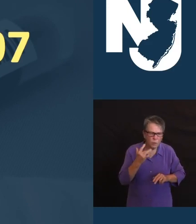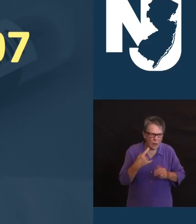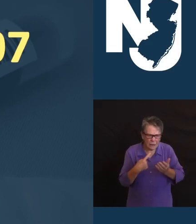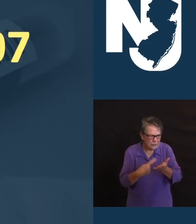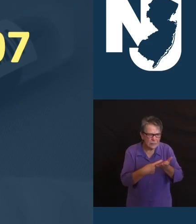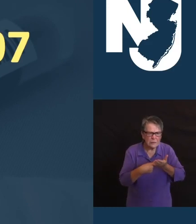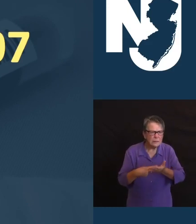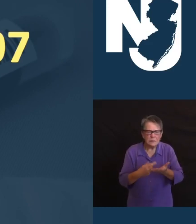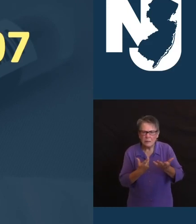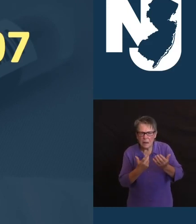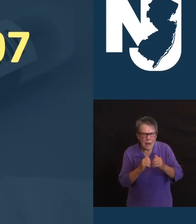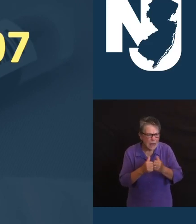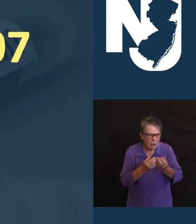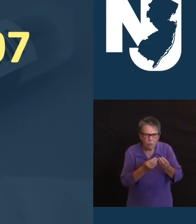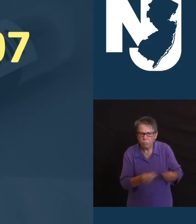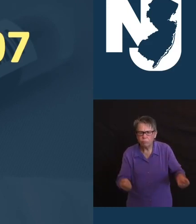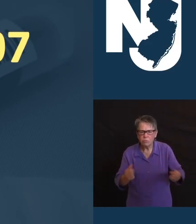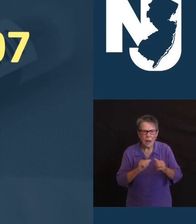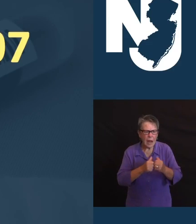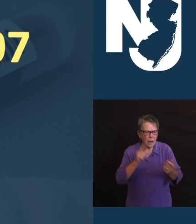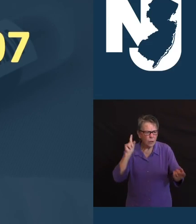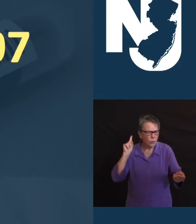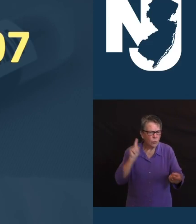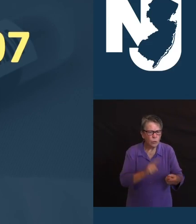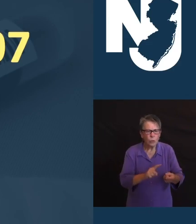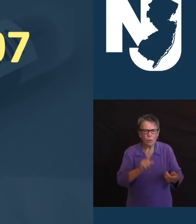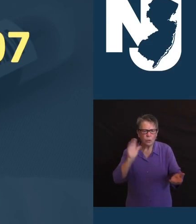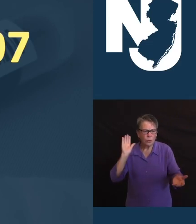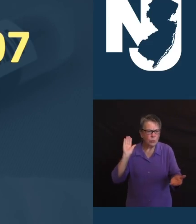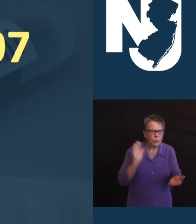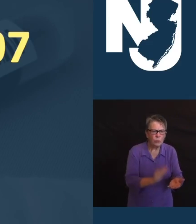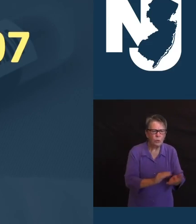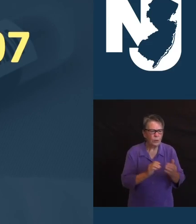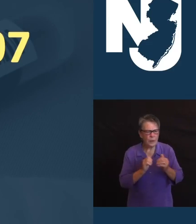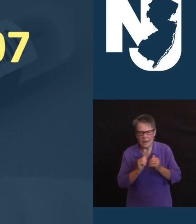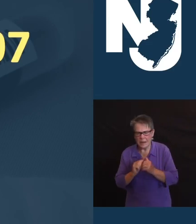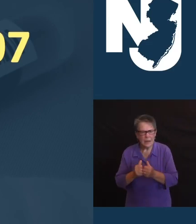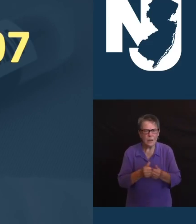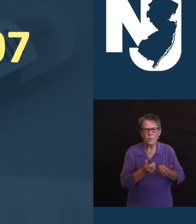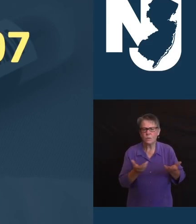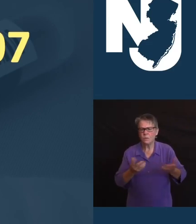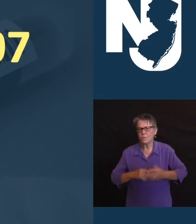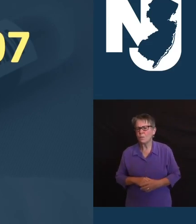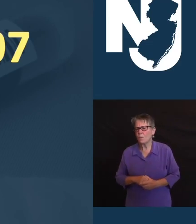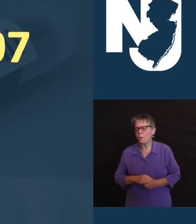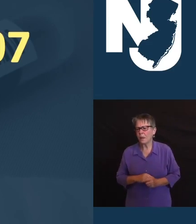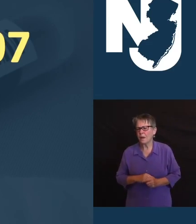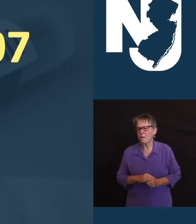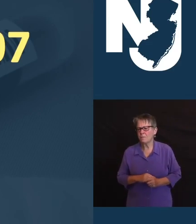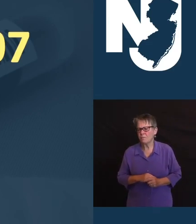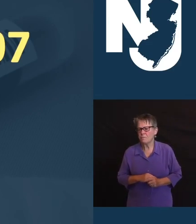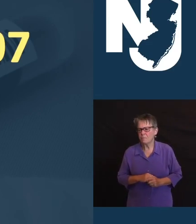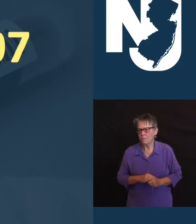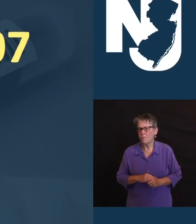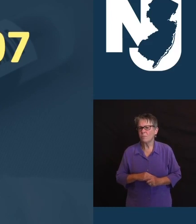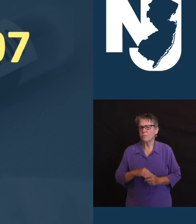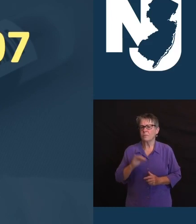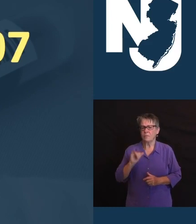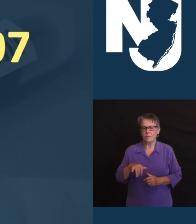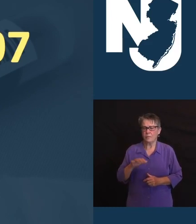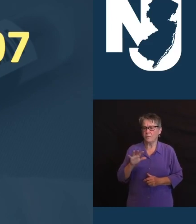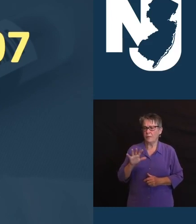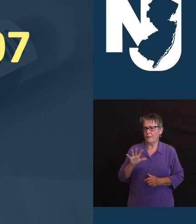mitigate these outbreaks. Now, by contrast, there were also 54 cases reported today from